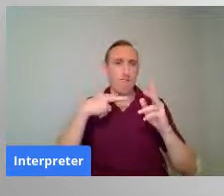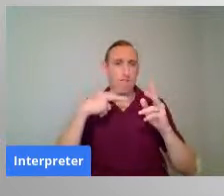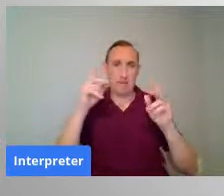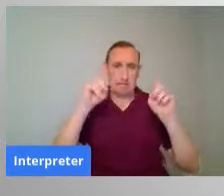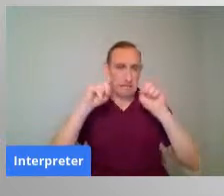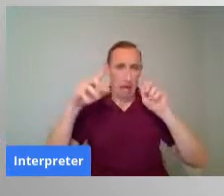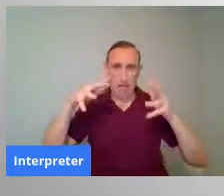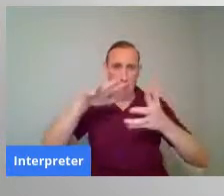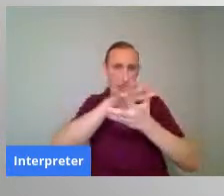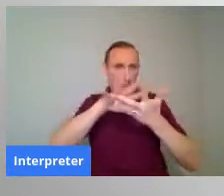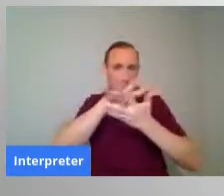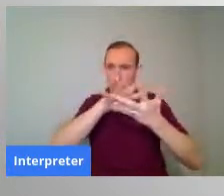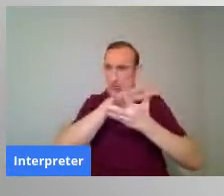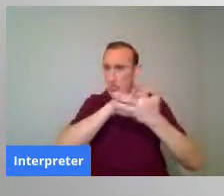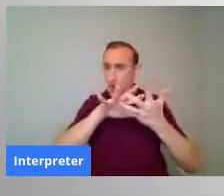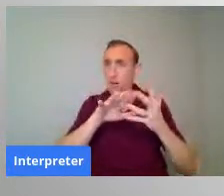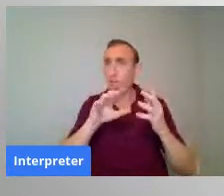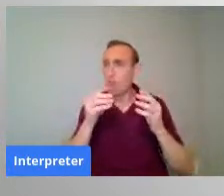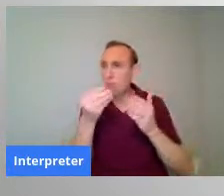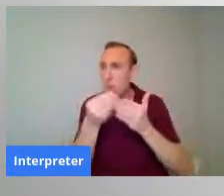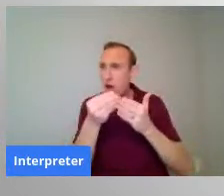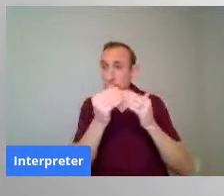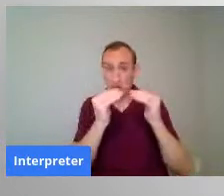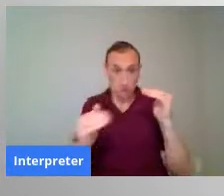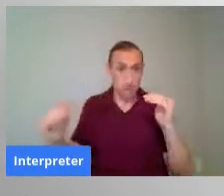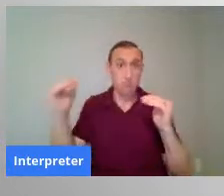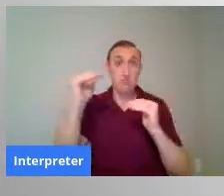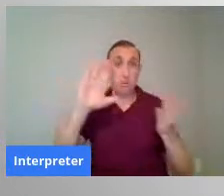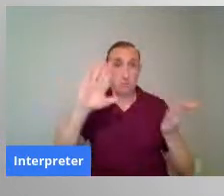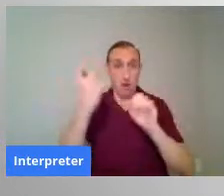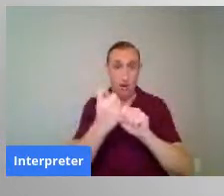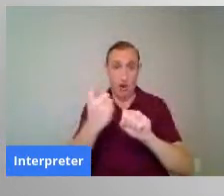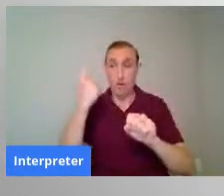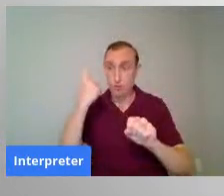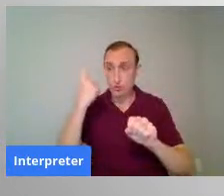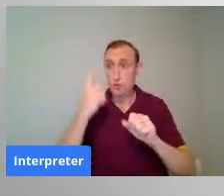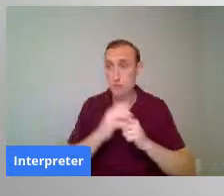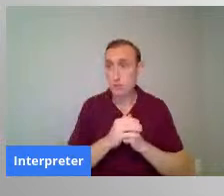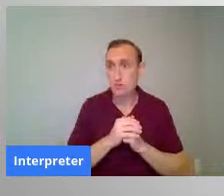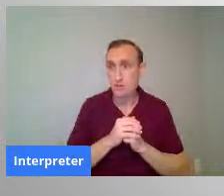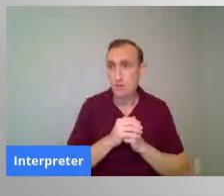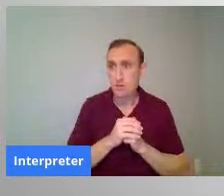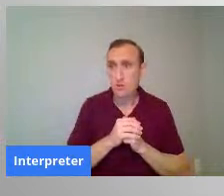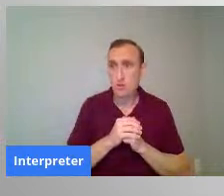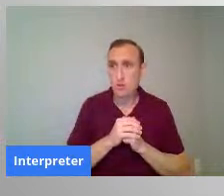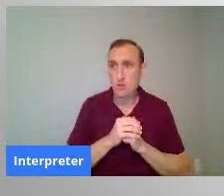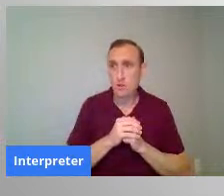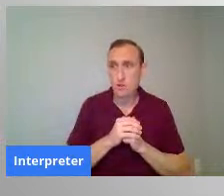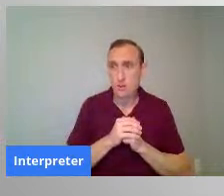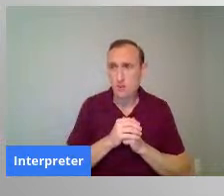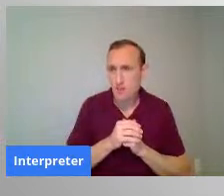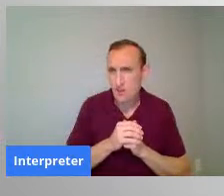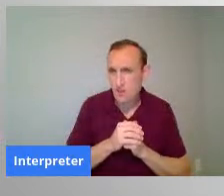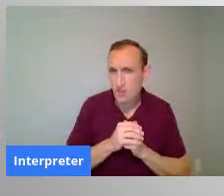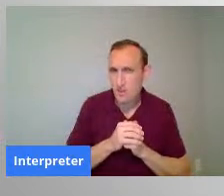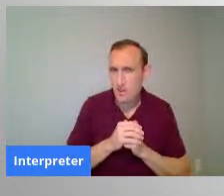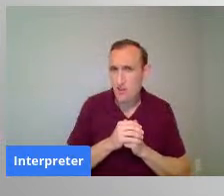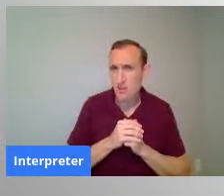year. So we did project ourselves, or we did have a FY22